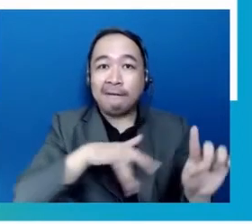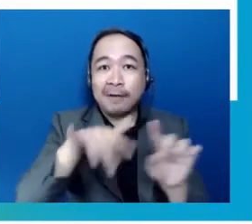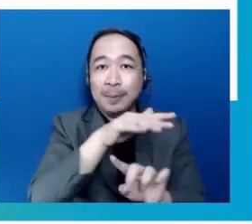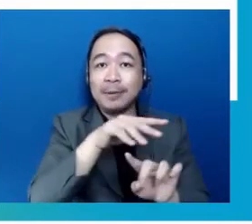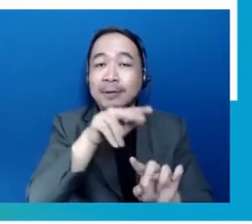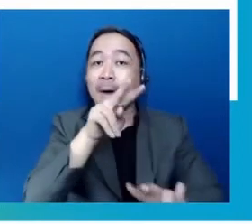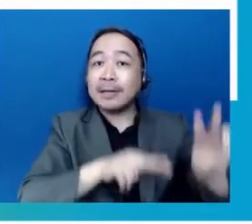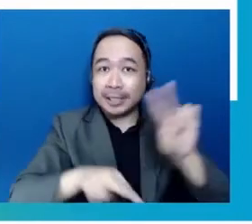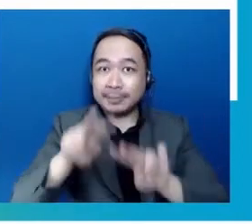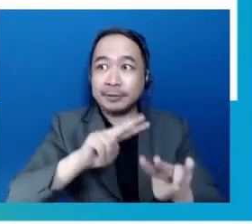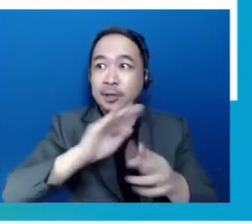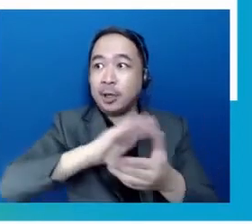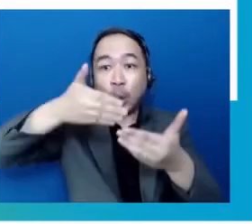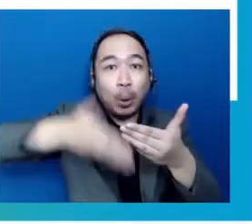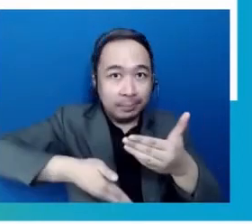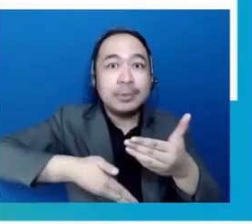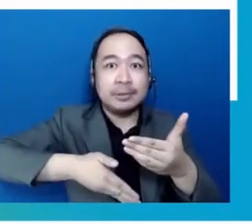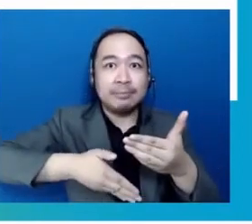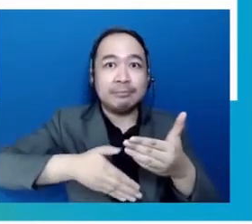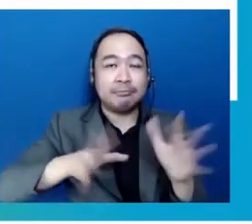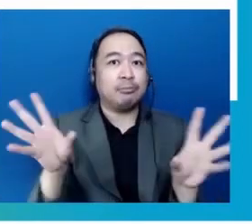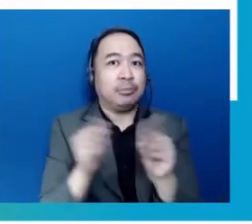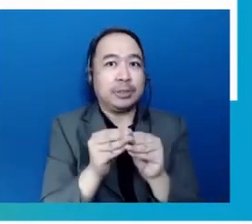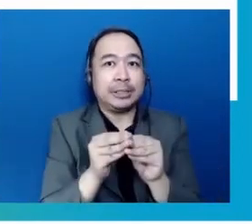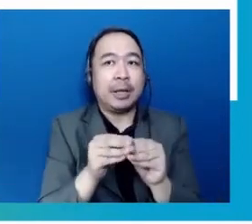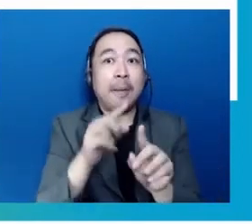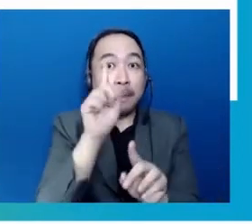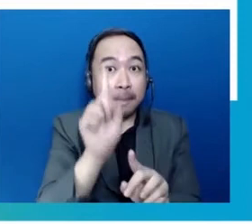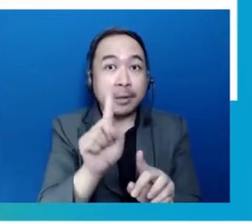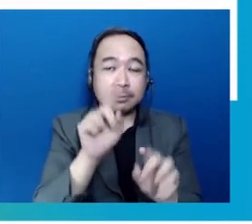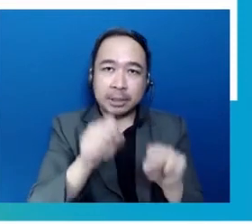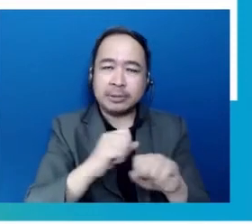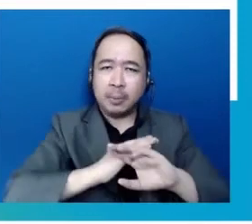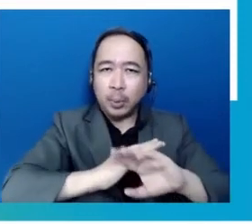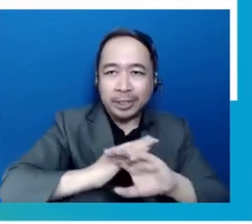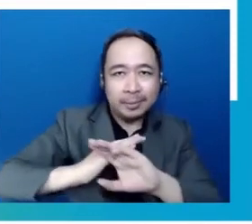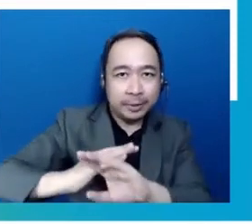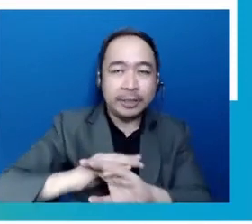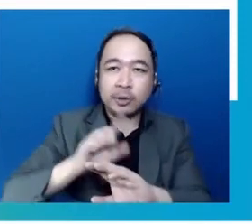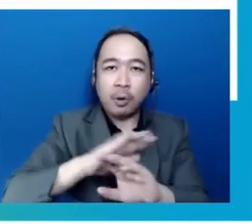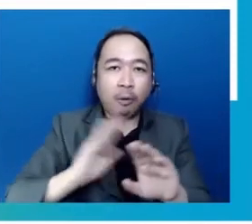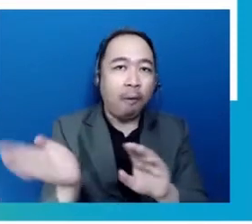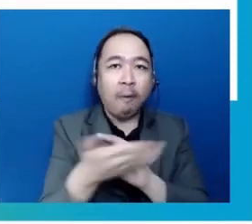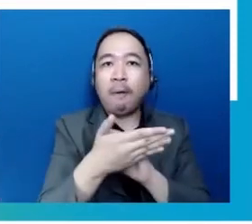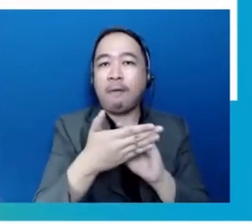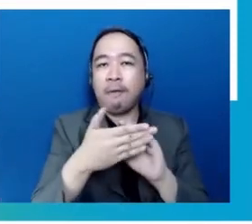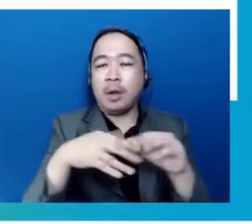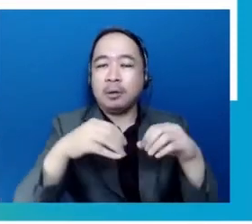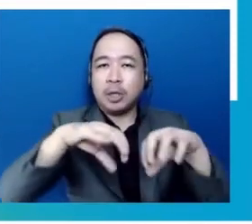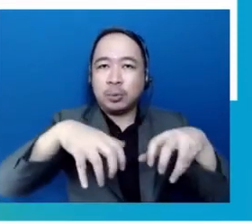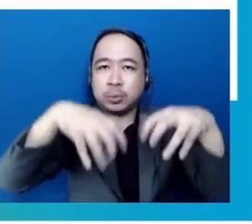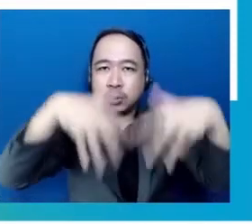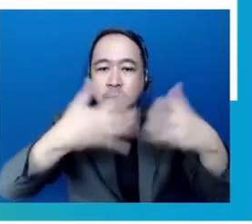diligence, and the safeguards, of course, are undertaken for all our hydropower projects. For large or